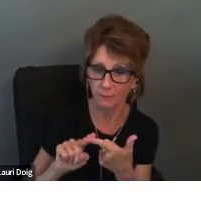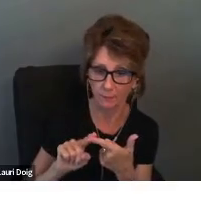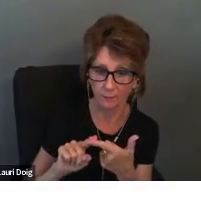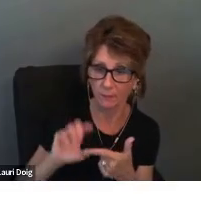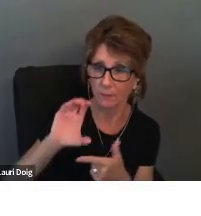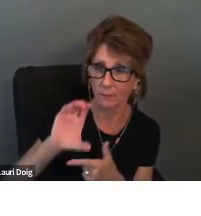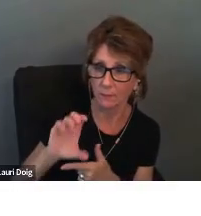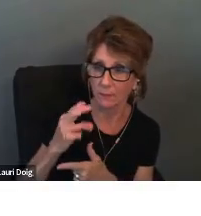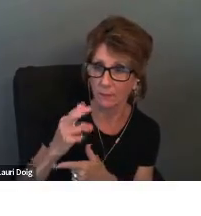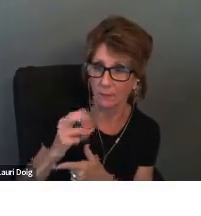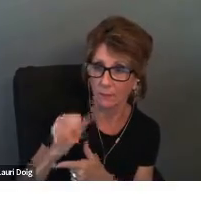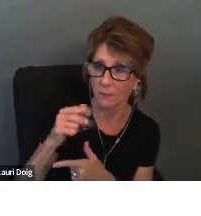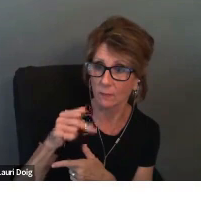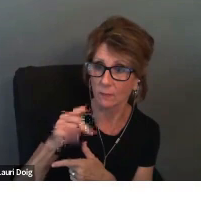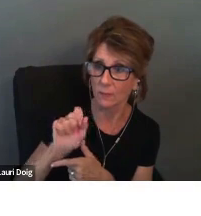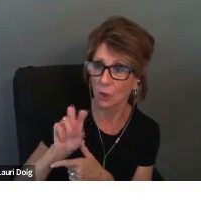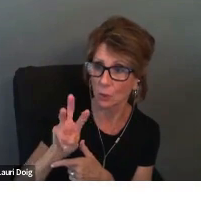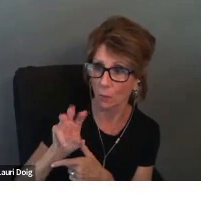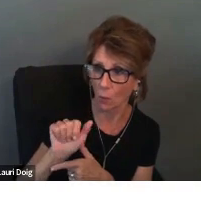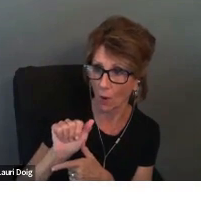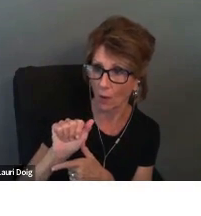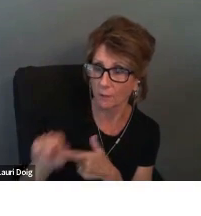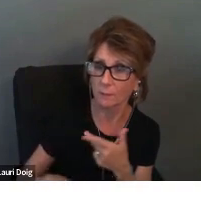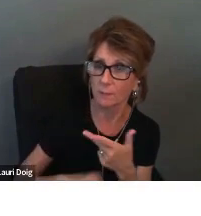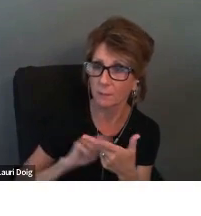the Chippewa,